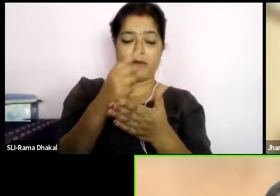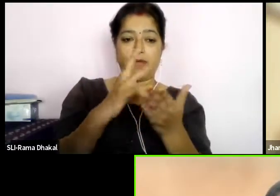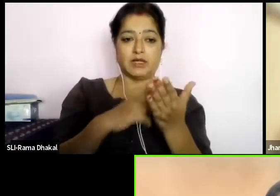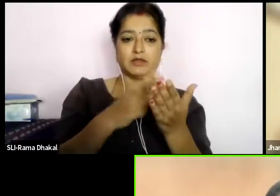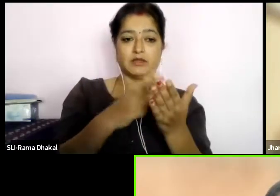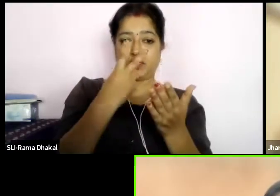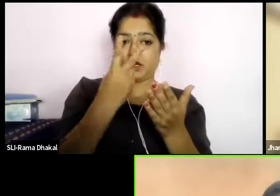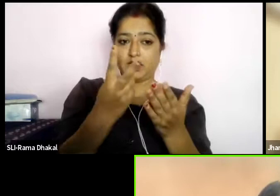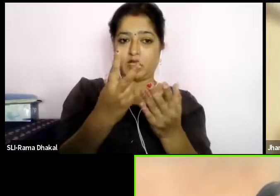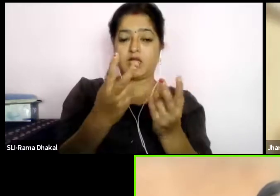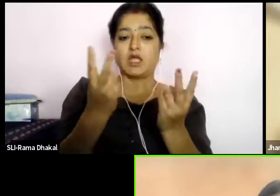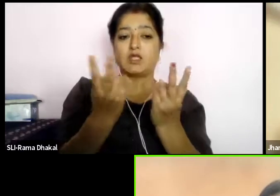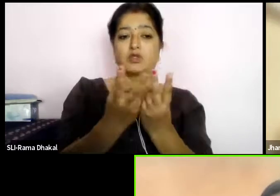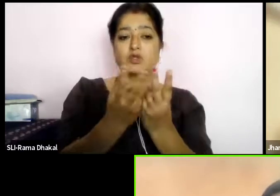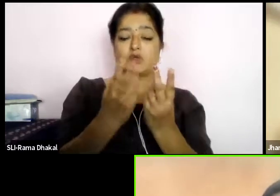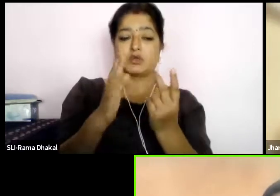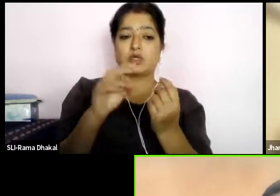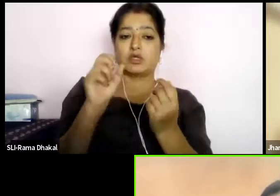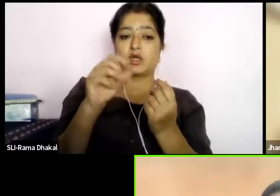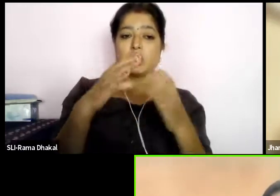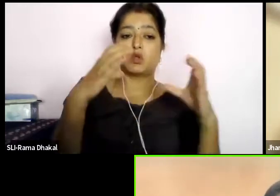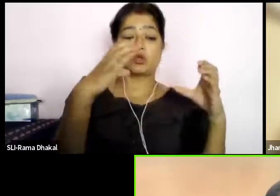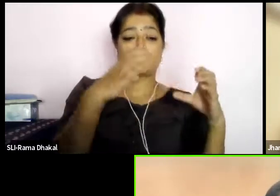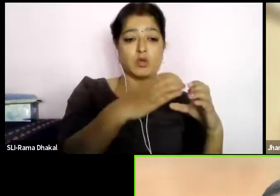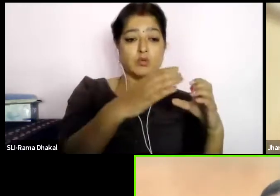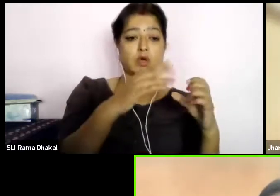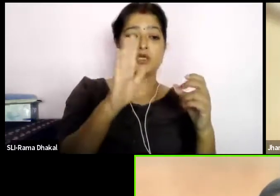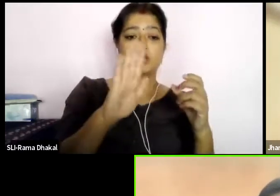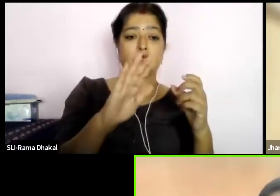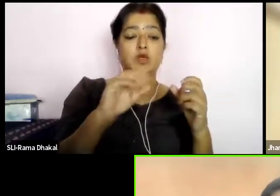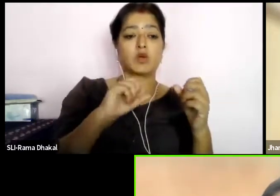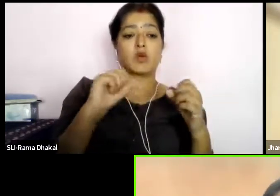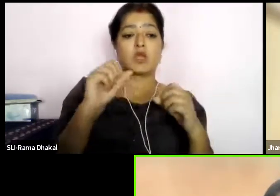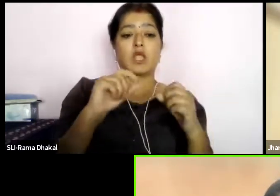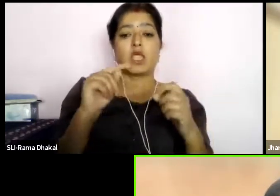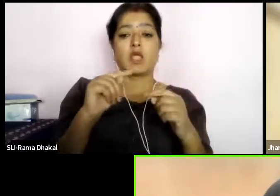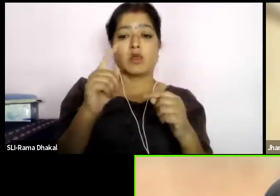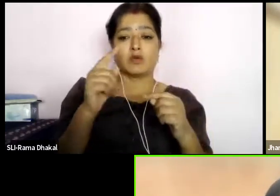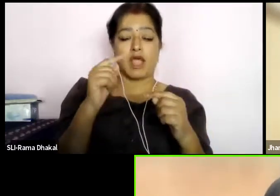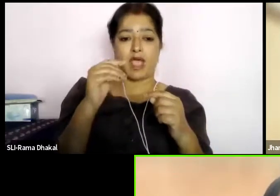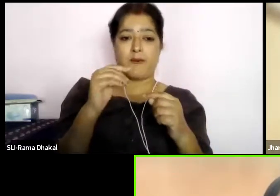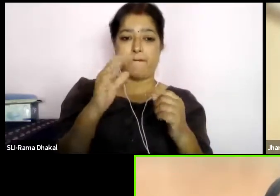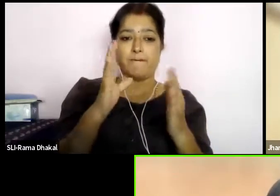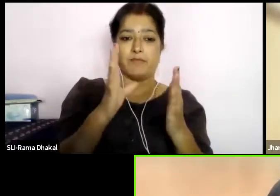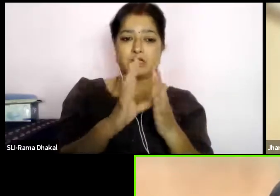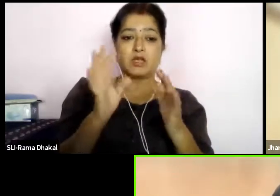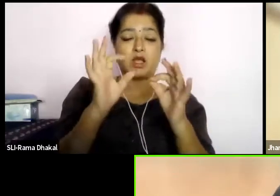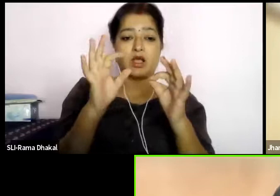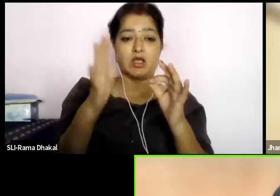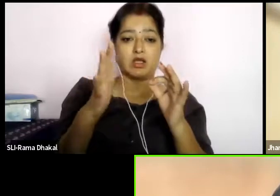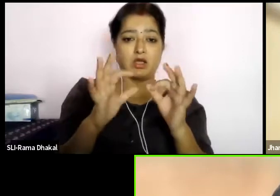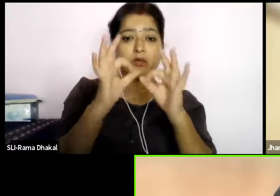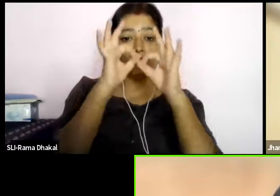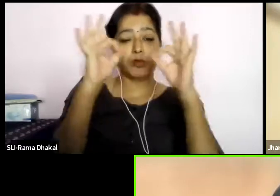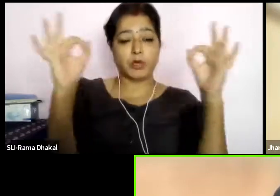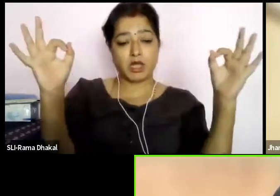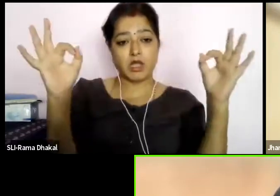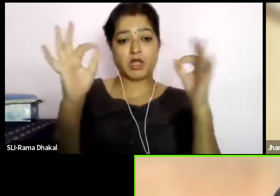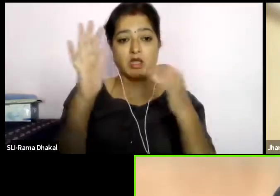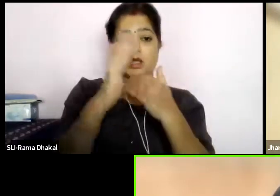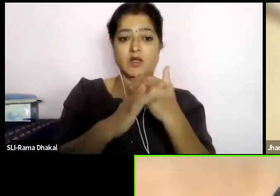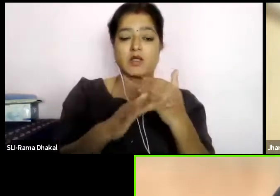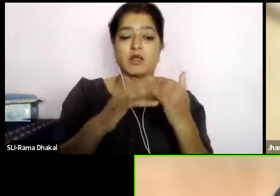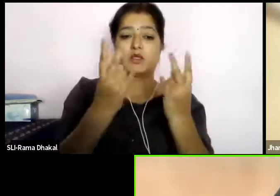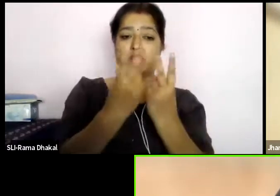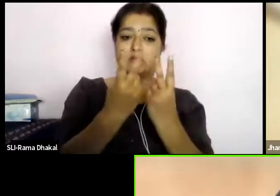LGBTIQ communities, and people with disabilities, including Indigenous peoples and other groups. This is what I just wanted to